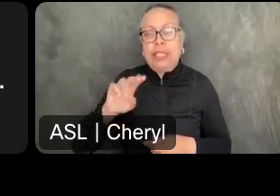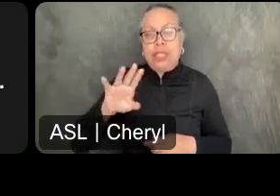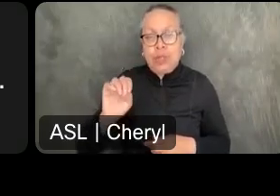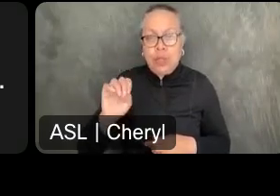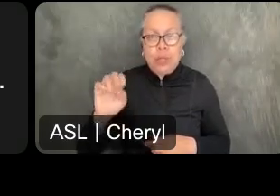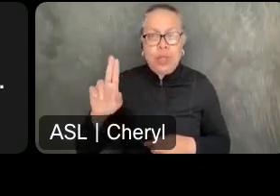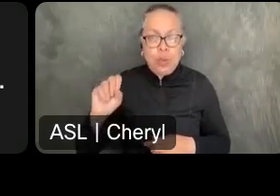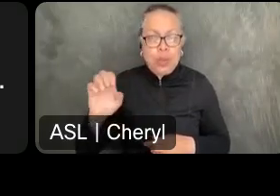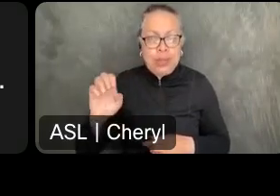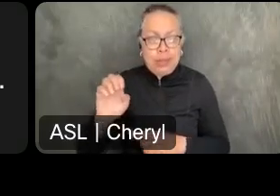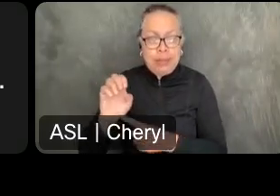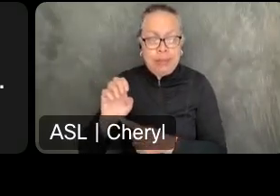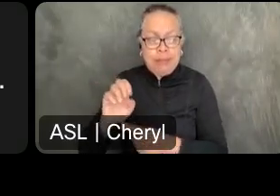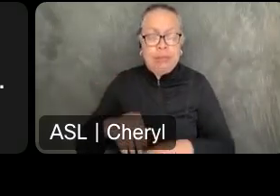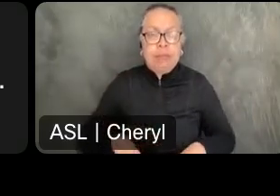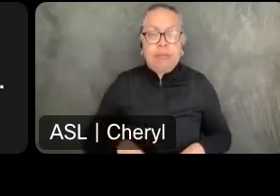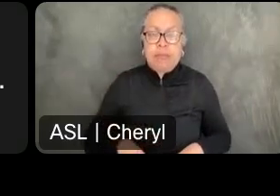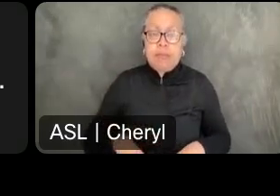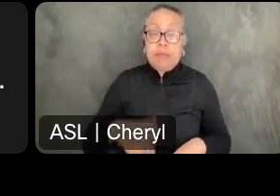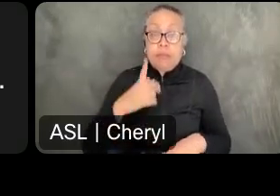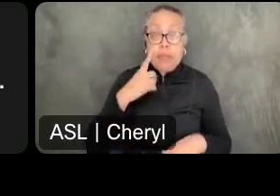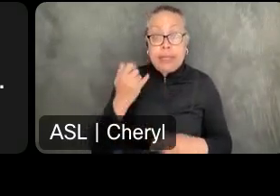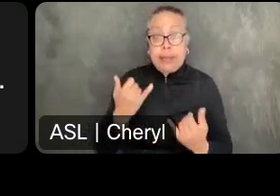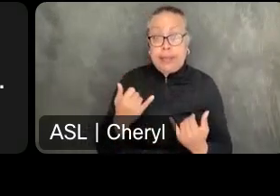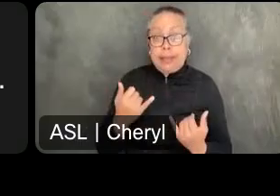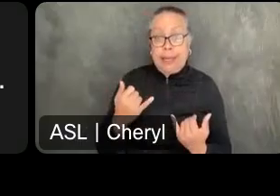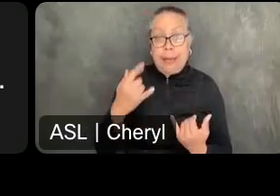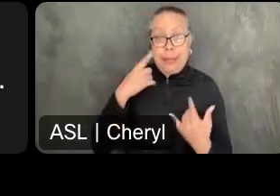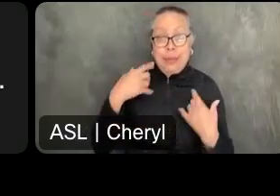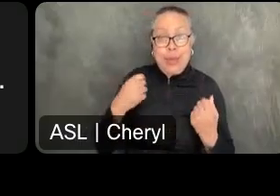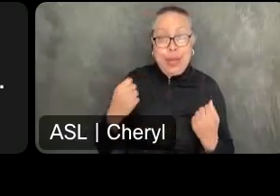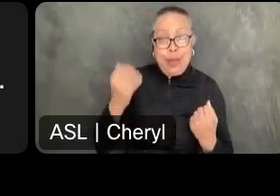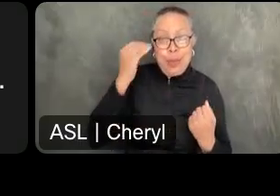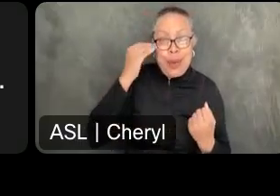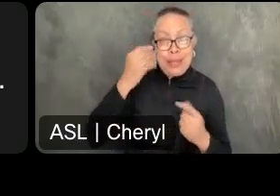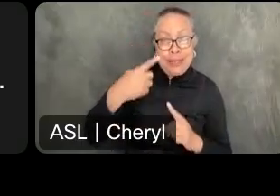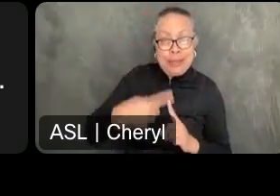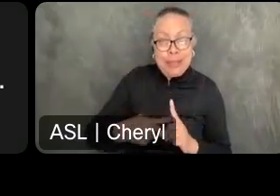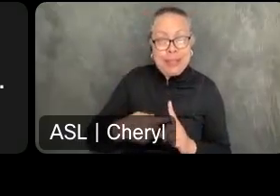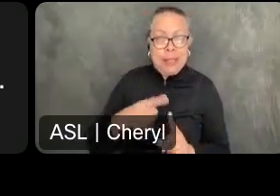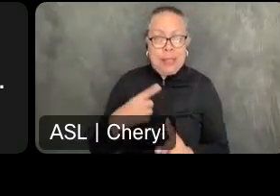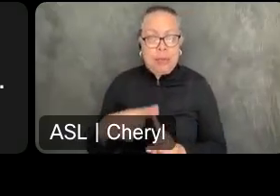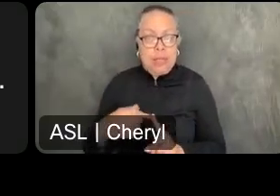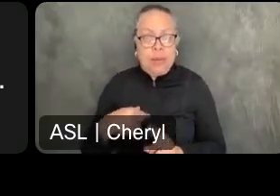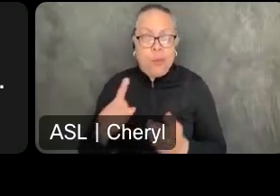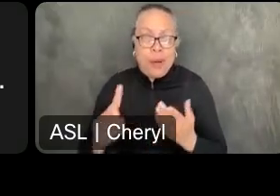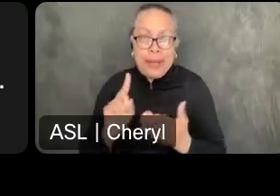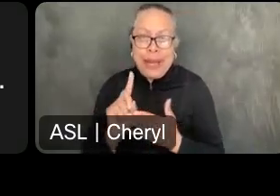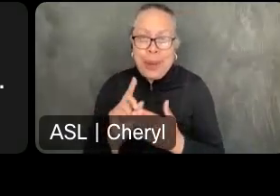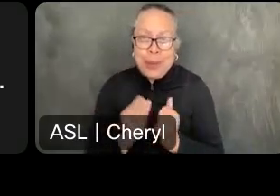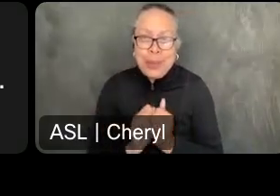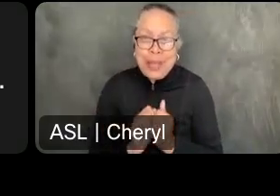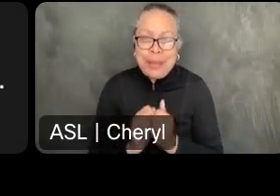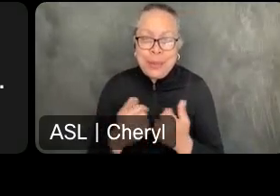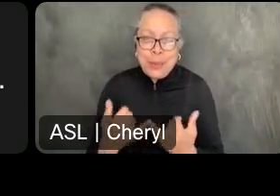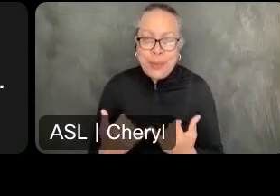this session, in honor of Mental Health Awareness Month, and also because we only have an hour together today, we're